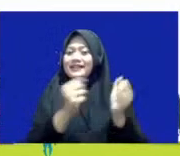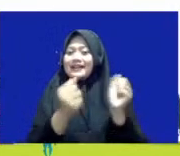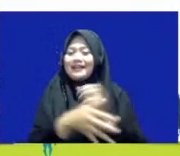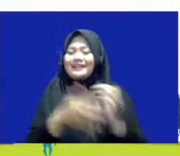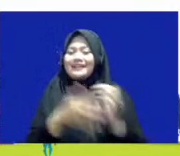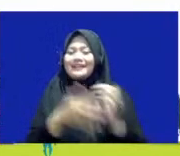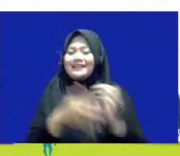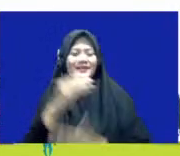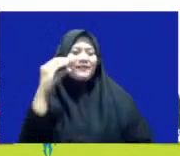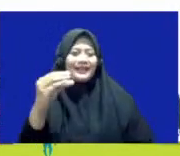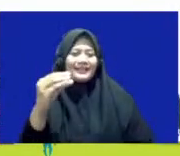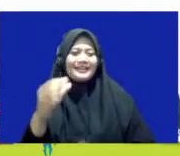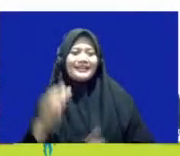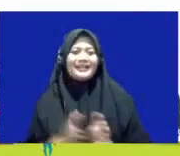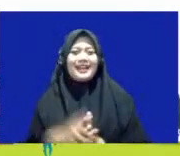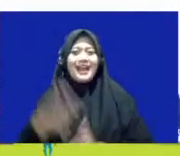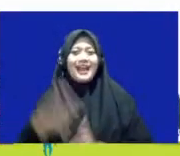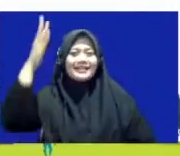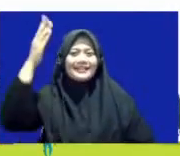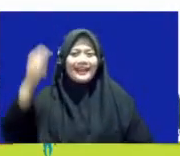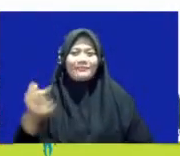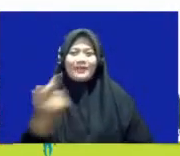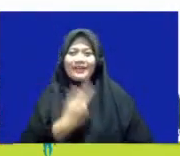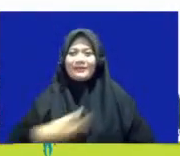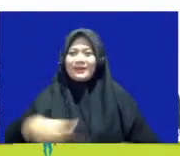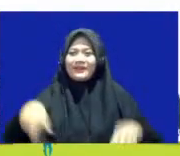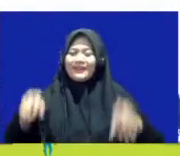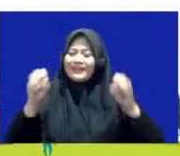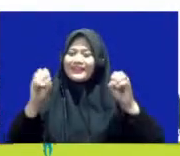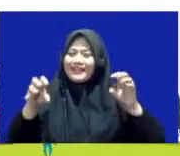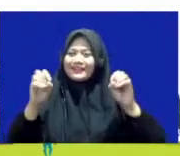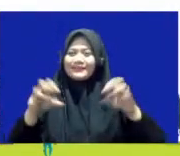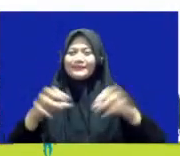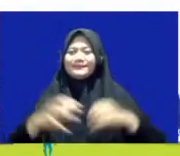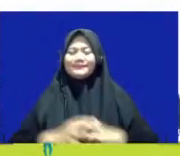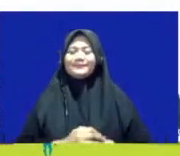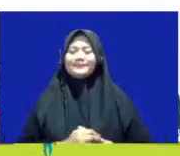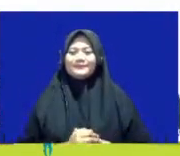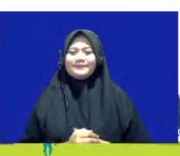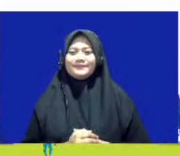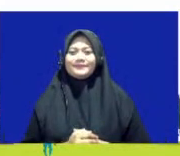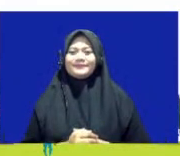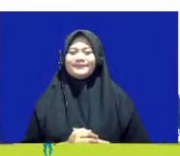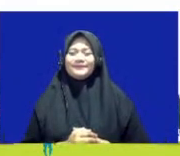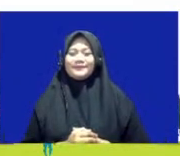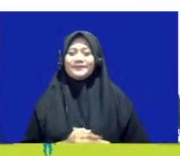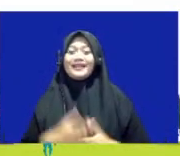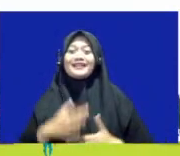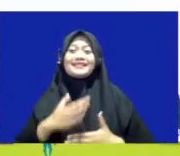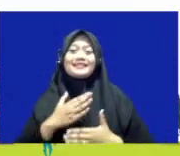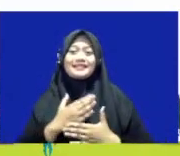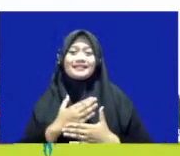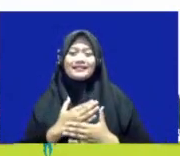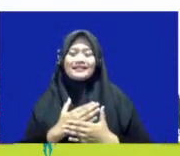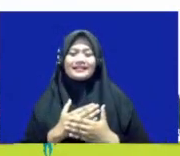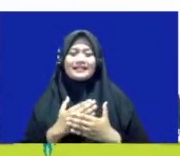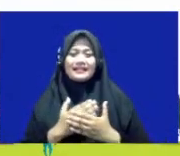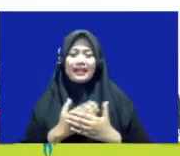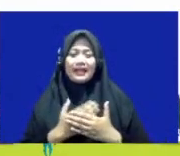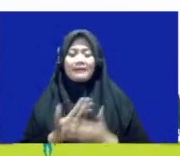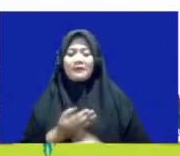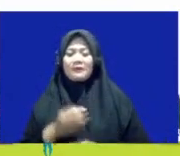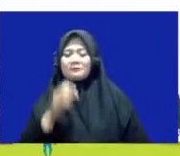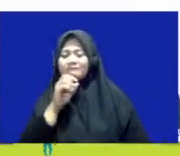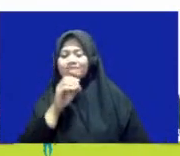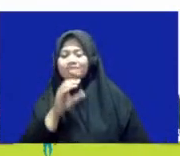Shubuh Shokal. I warmly welcome you to this exchange between the representatives of the Government